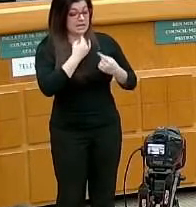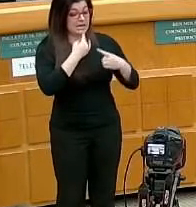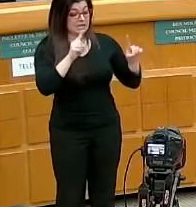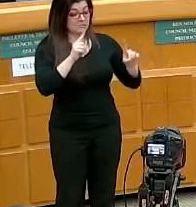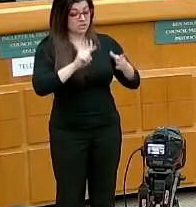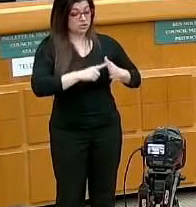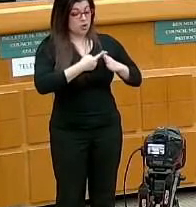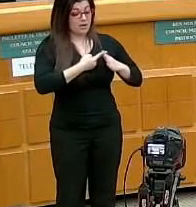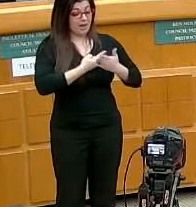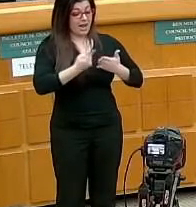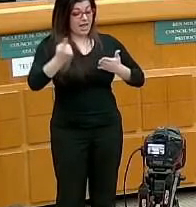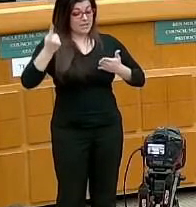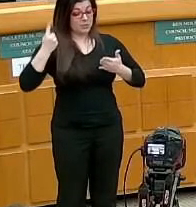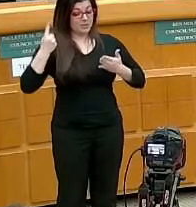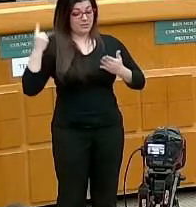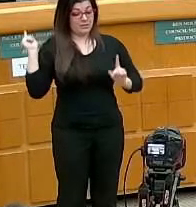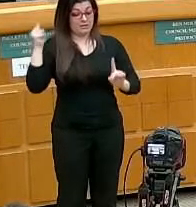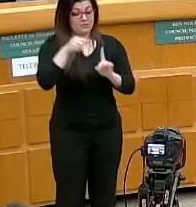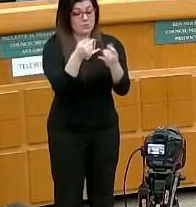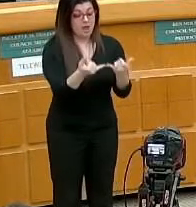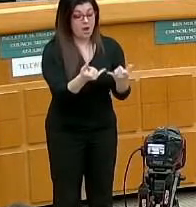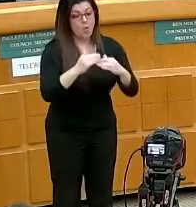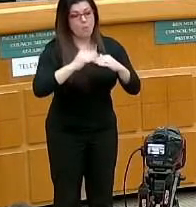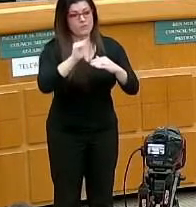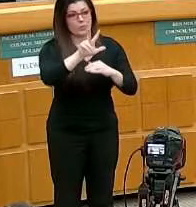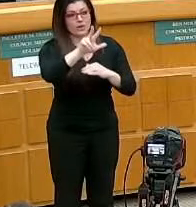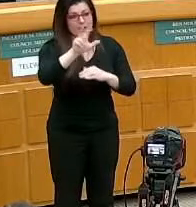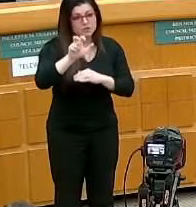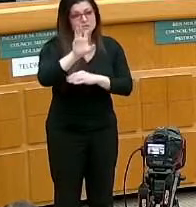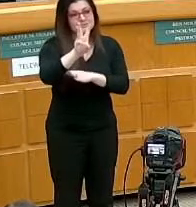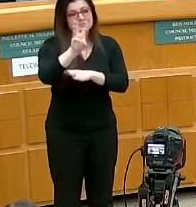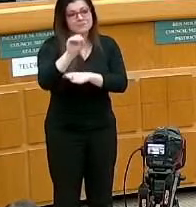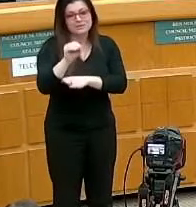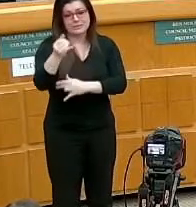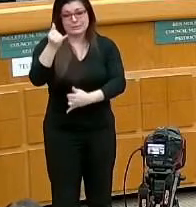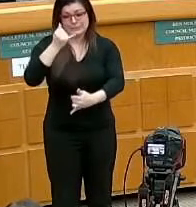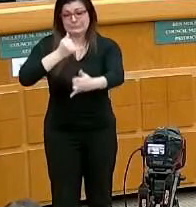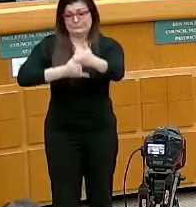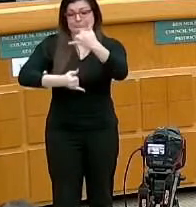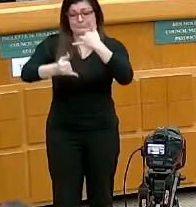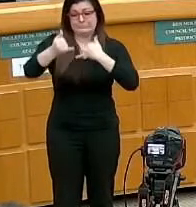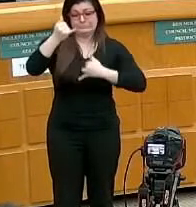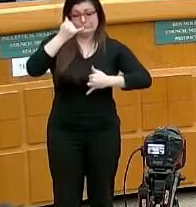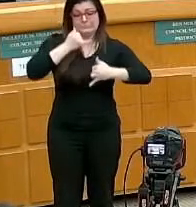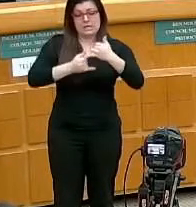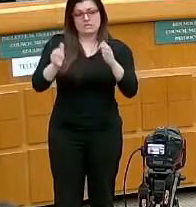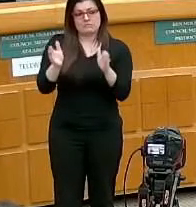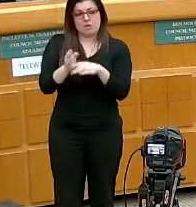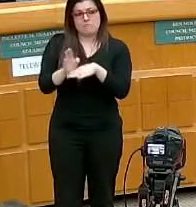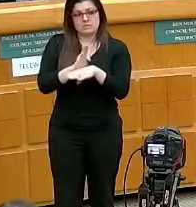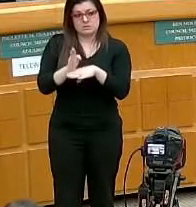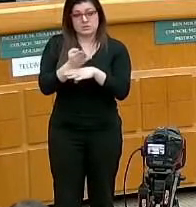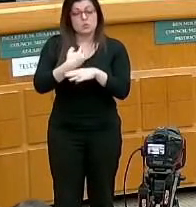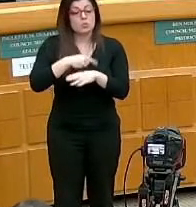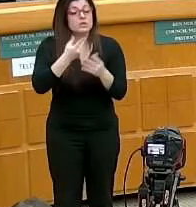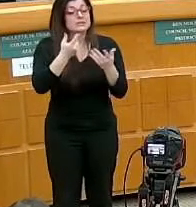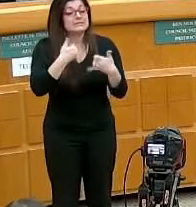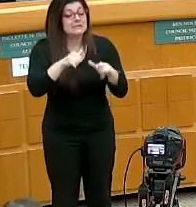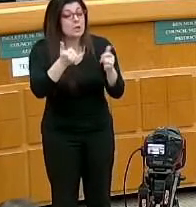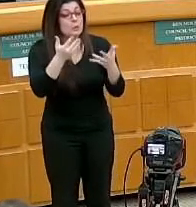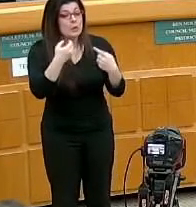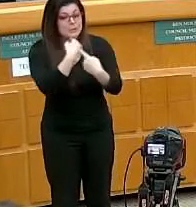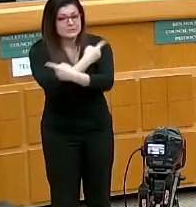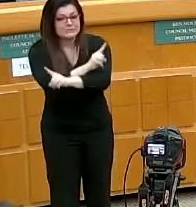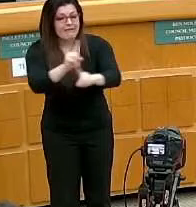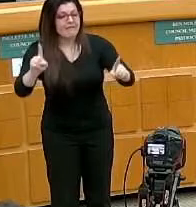over 360 phone calls from small businesses. So our word's getting out. We need to keep talking about it because there's a lot of